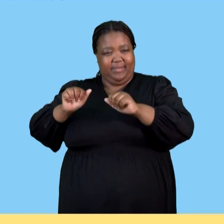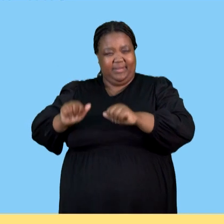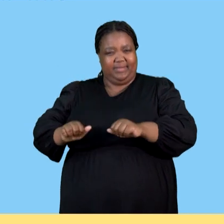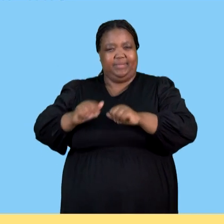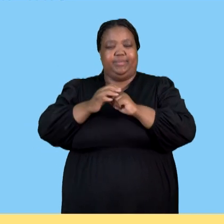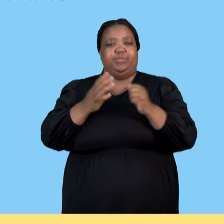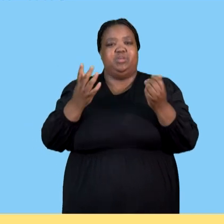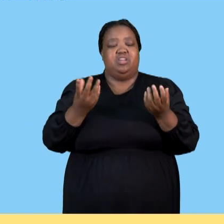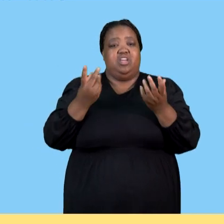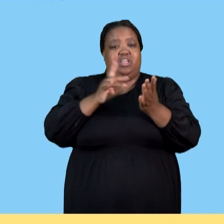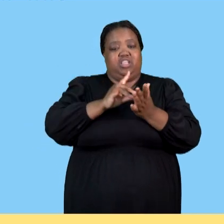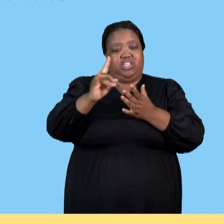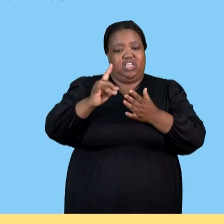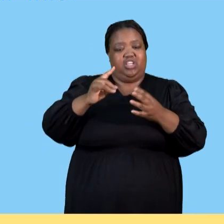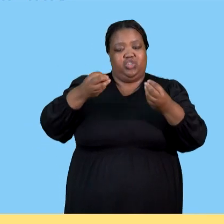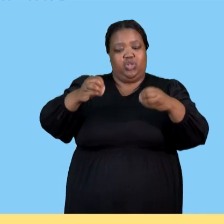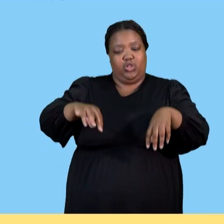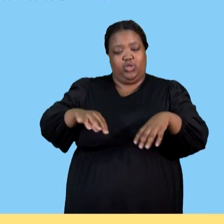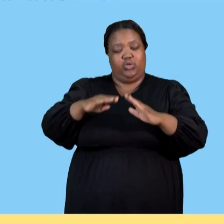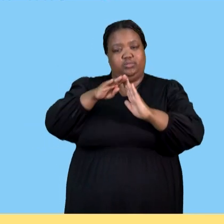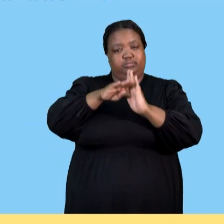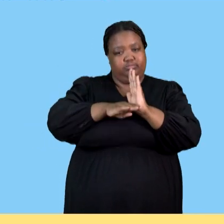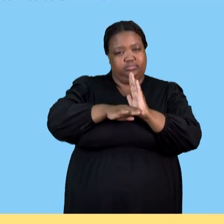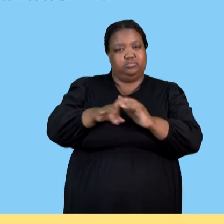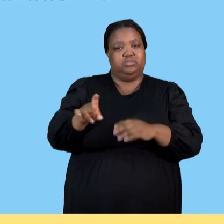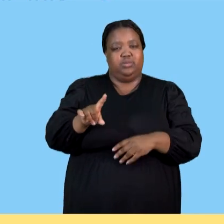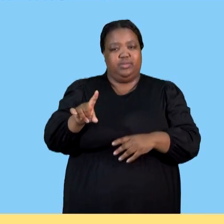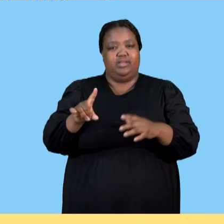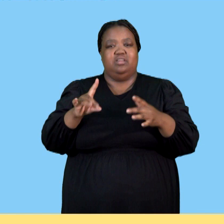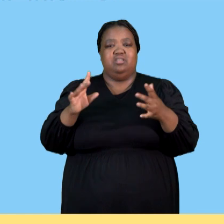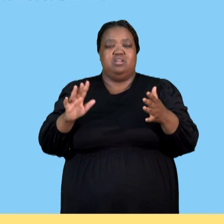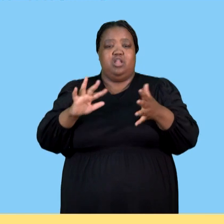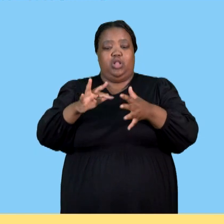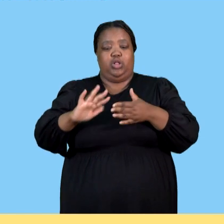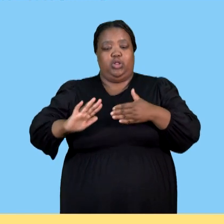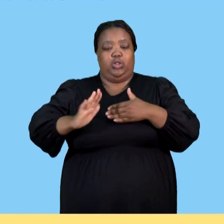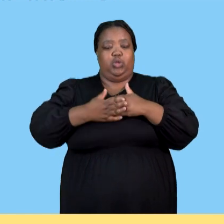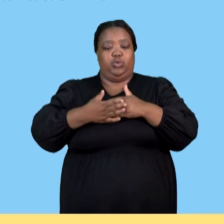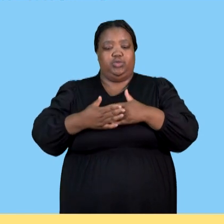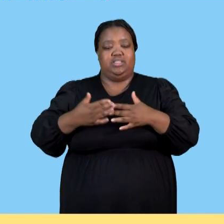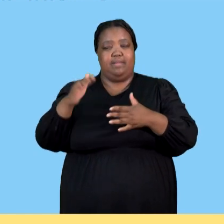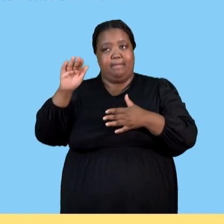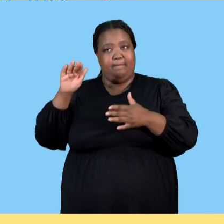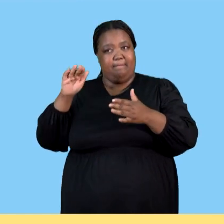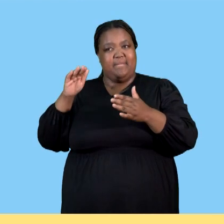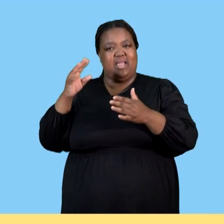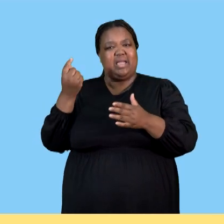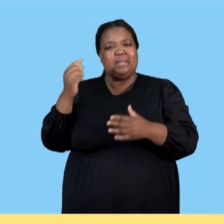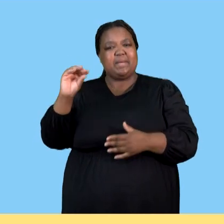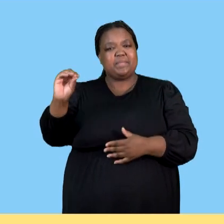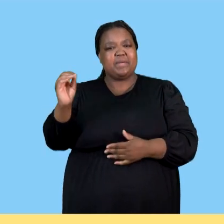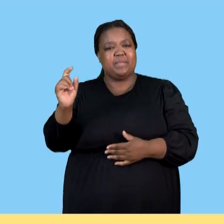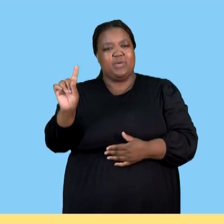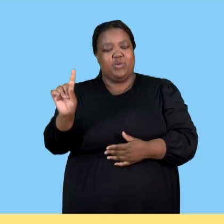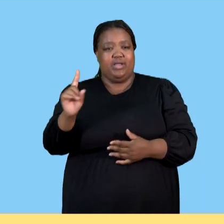Cash surplus or deficit, and then we calculate the closing bank balance for the month of July. Let's start with number